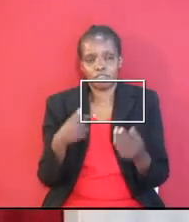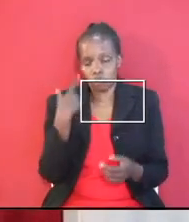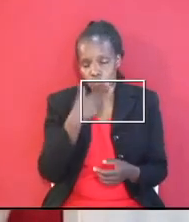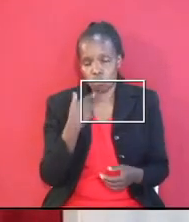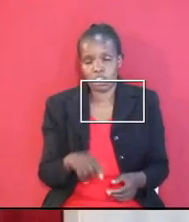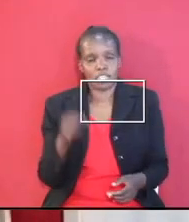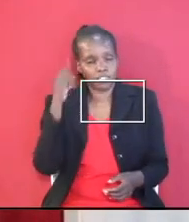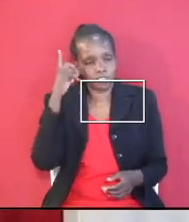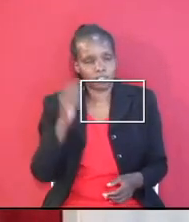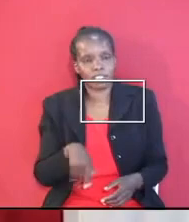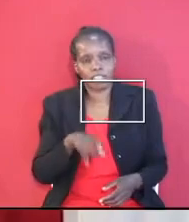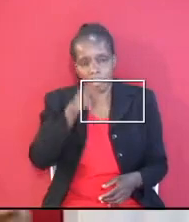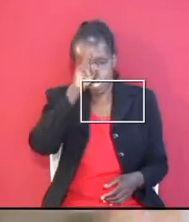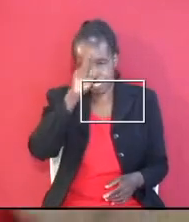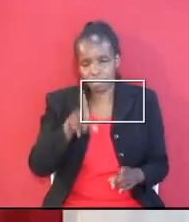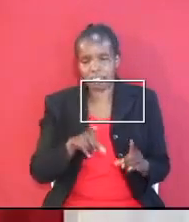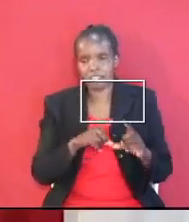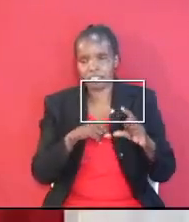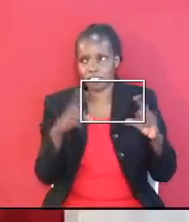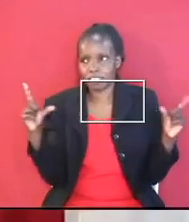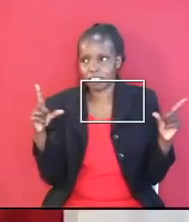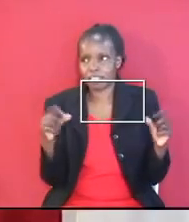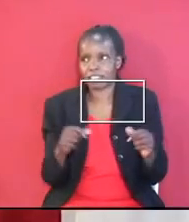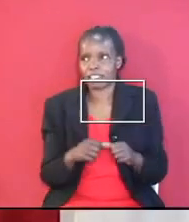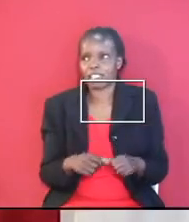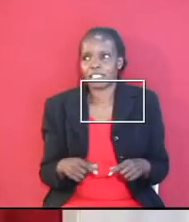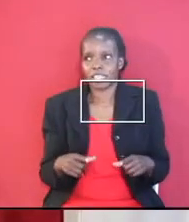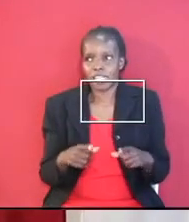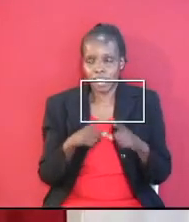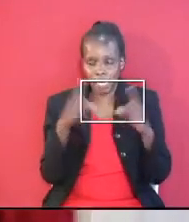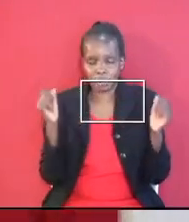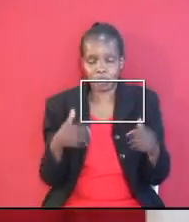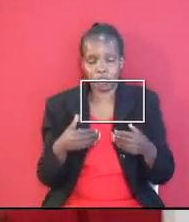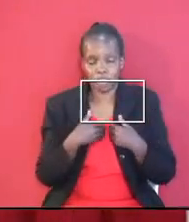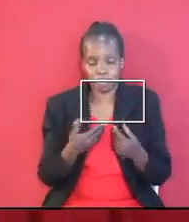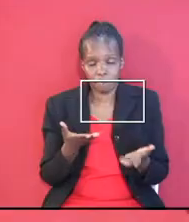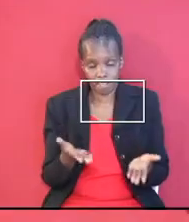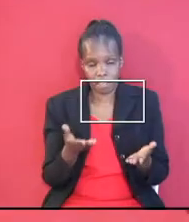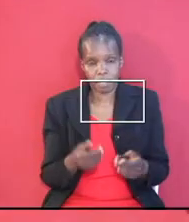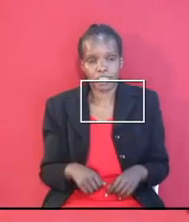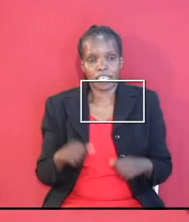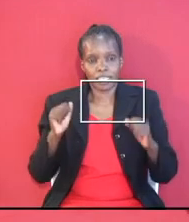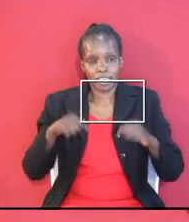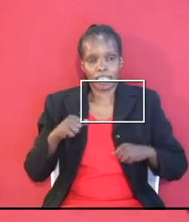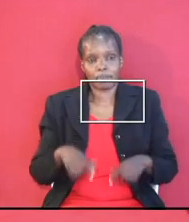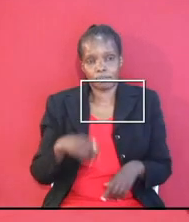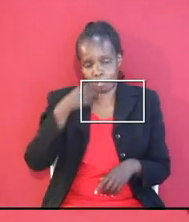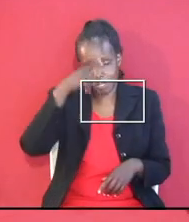the language of the Egyptians. My fellow youth, the language that we have nowadays, can our parents